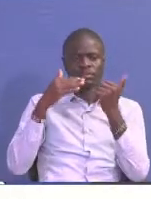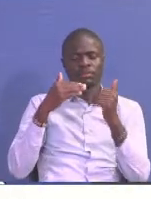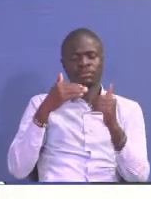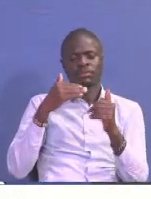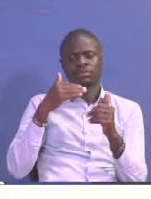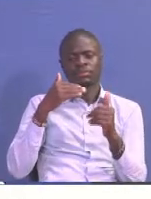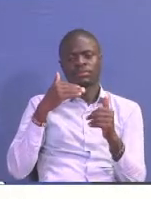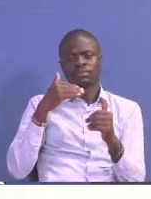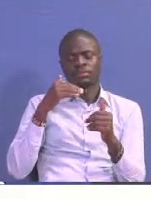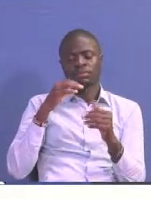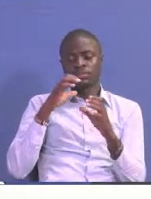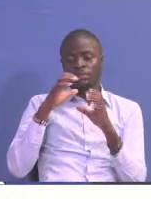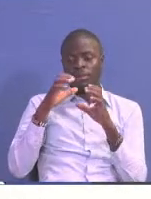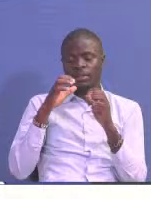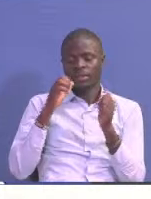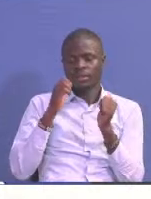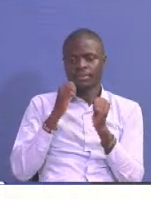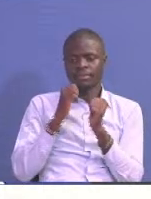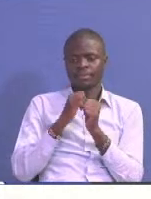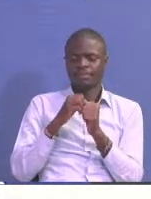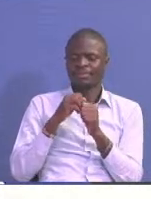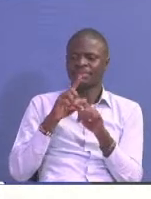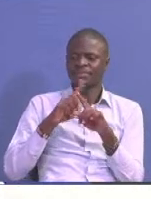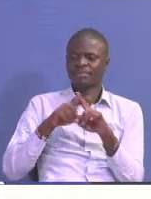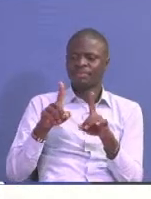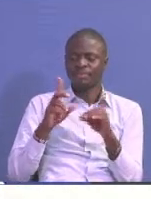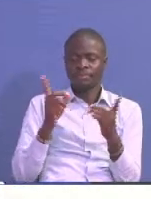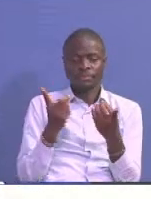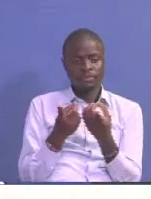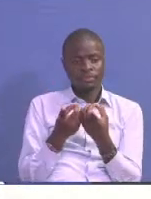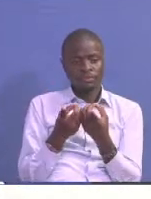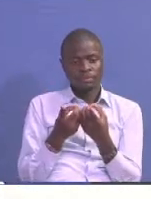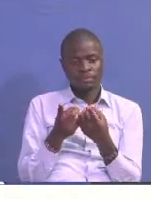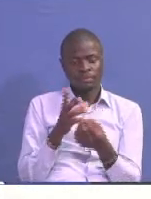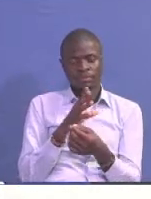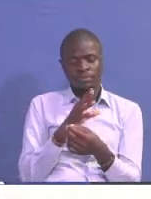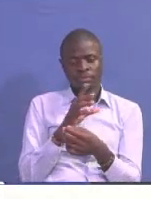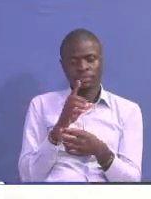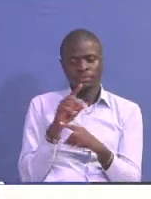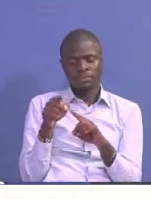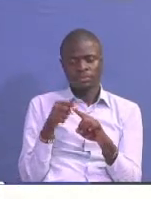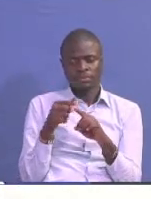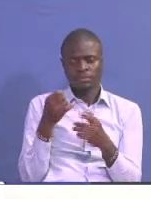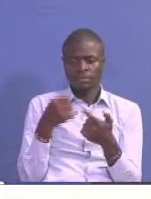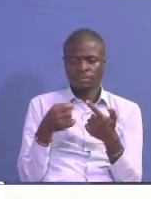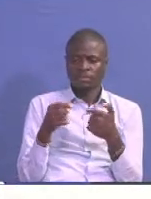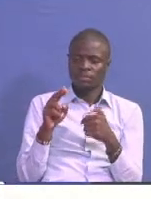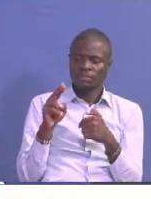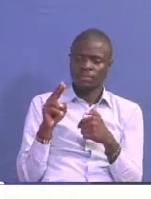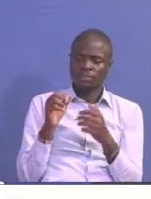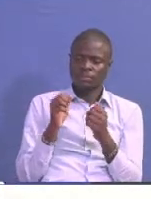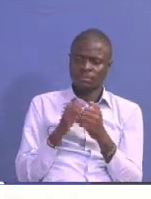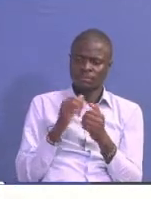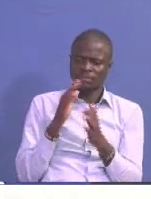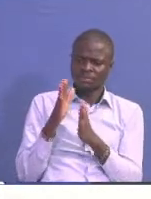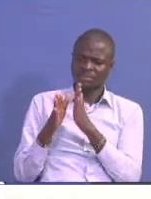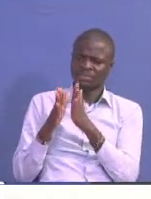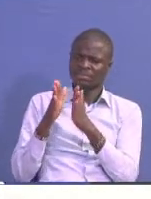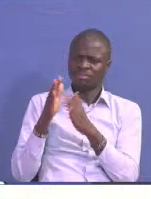to engage with the various faculties, and when it comes up with a strategy, either